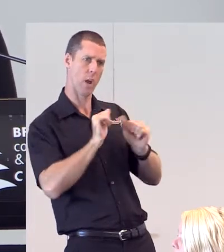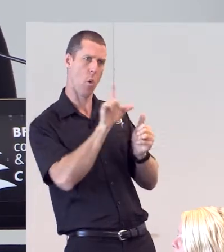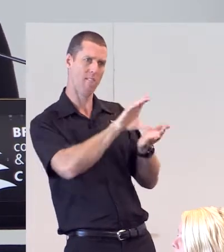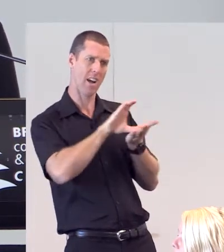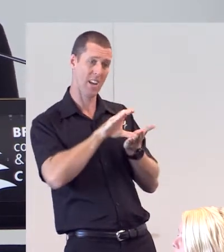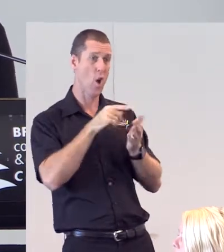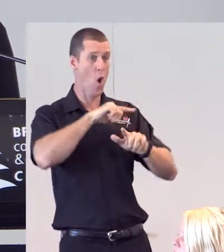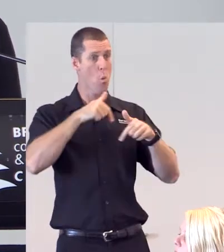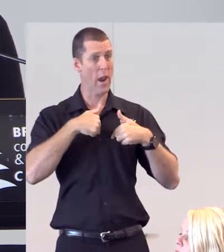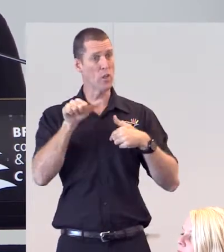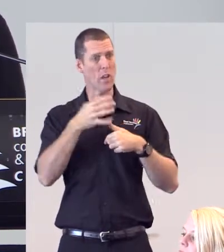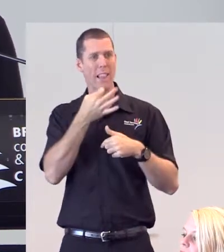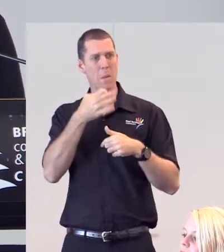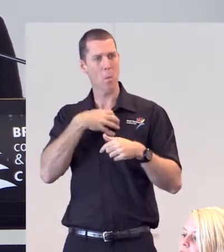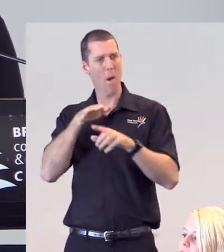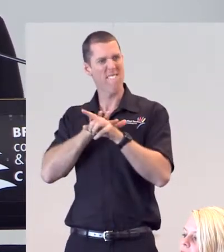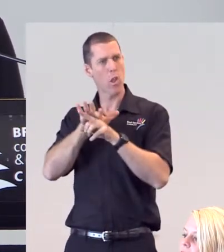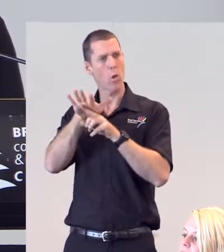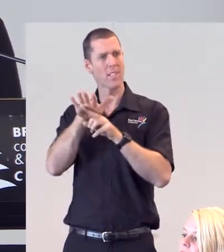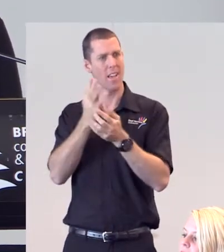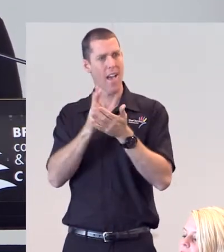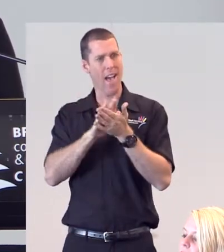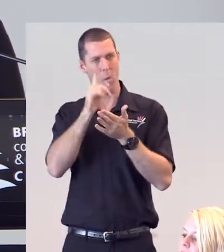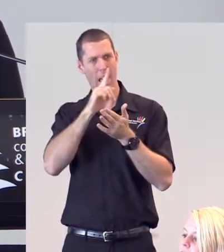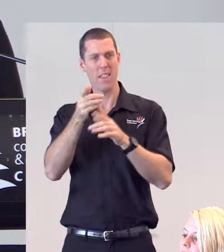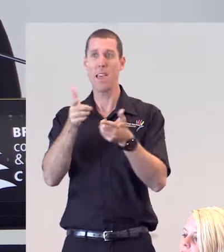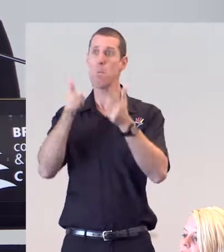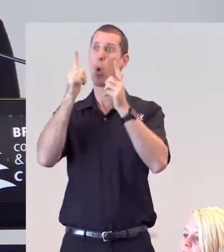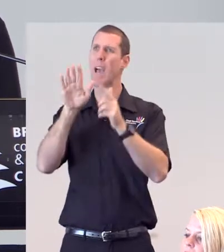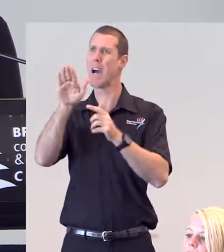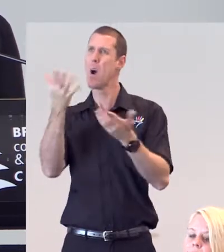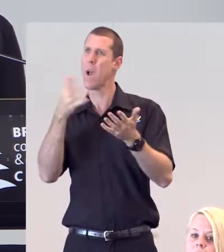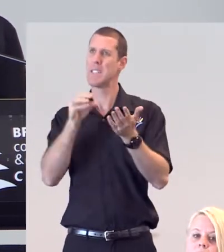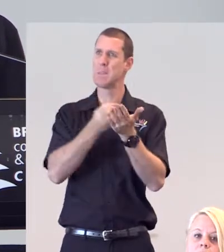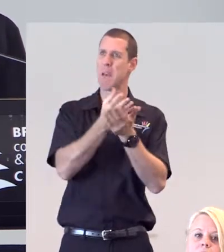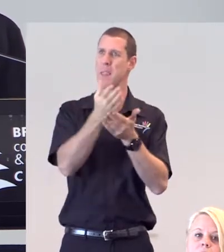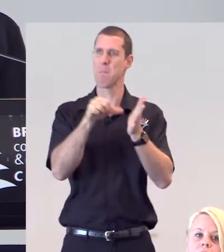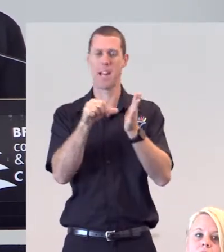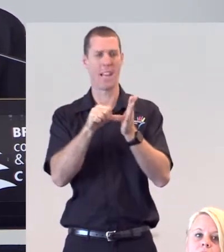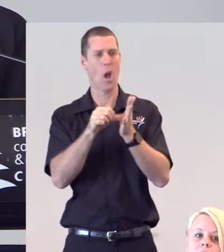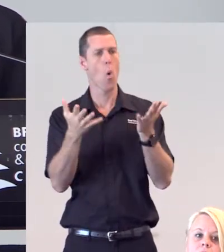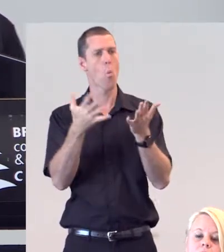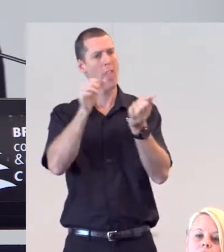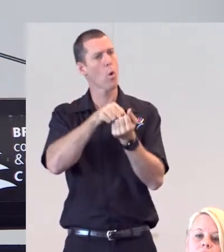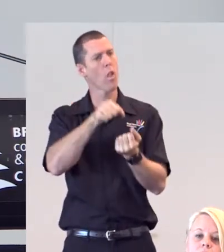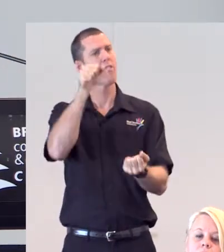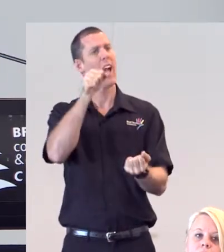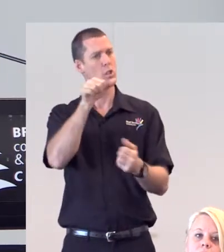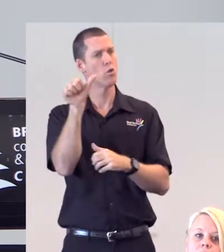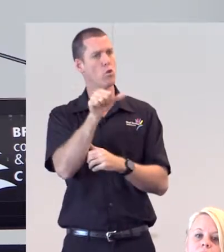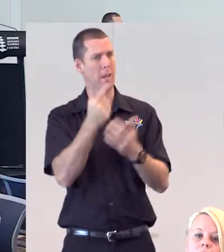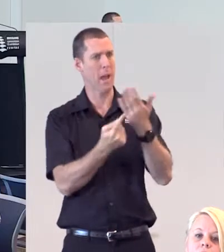influence, or we're knowing where we need to get people to spend their entitlements and where those qualifications need to be.